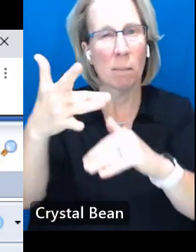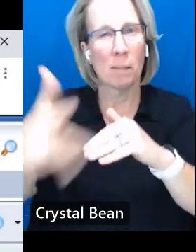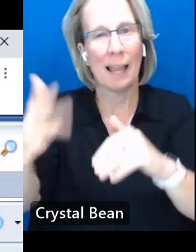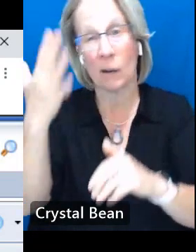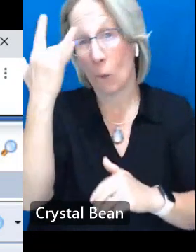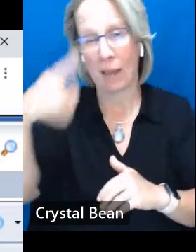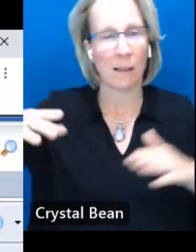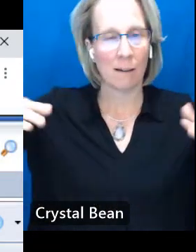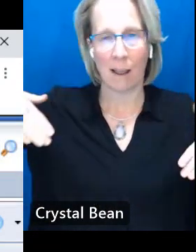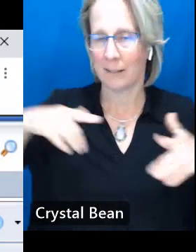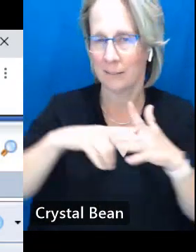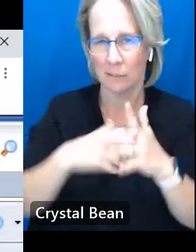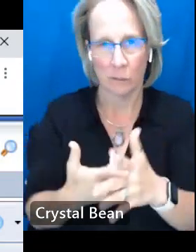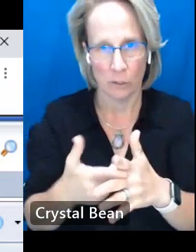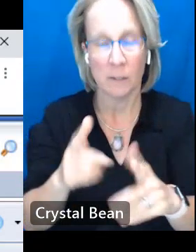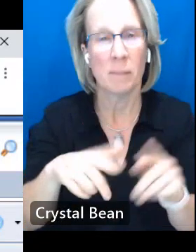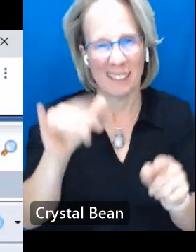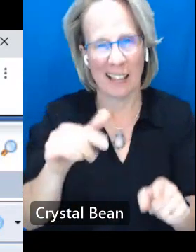it'll look like.